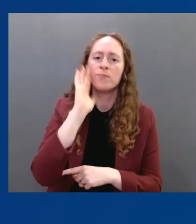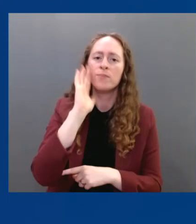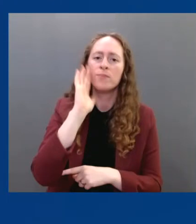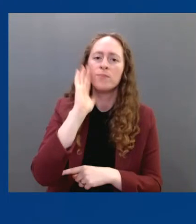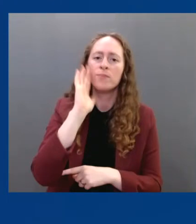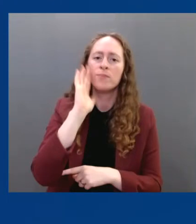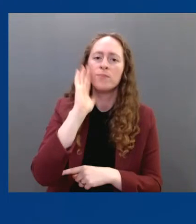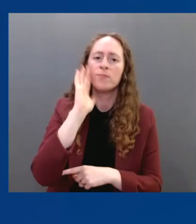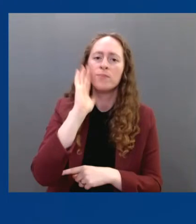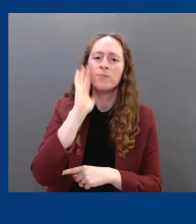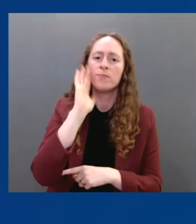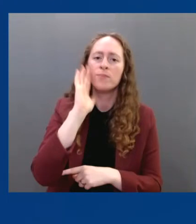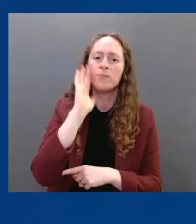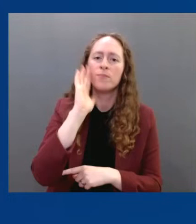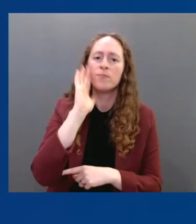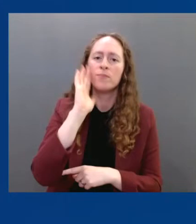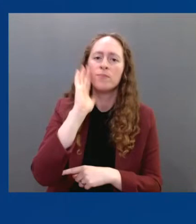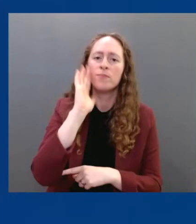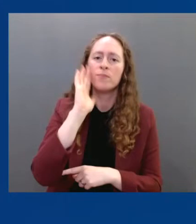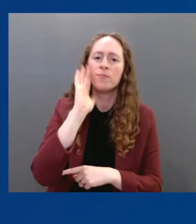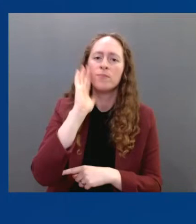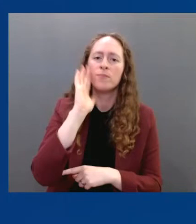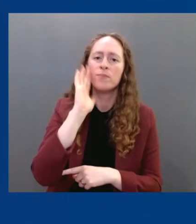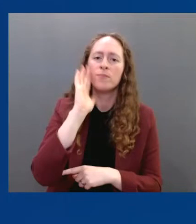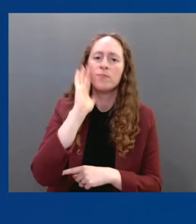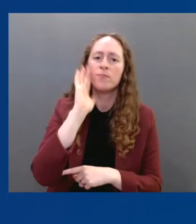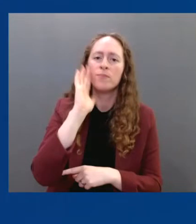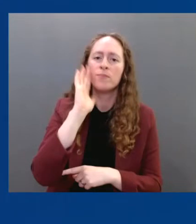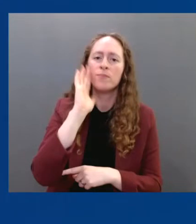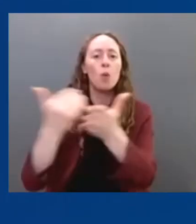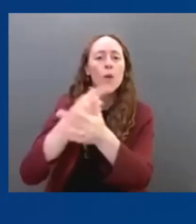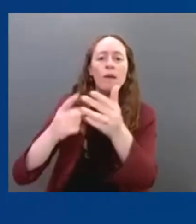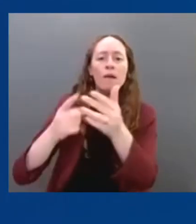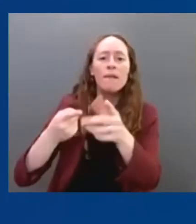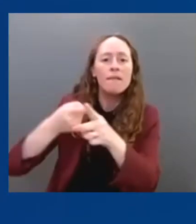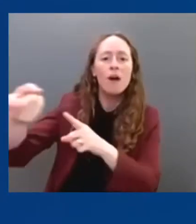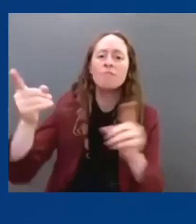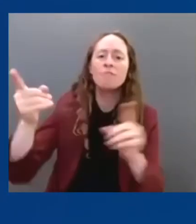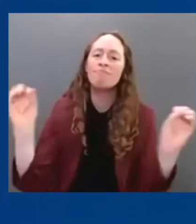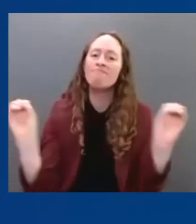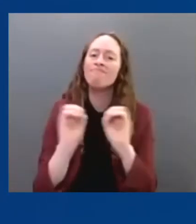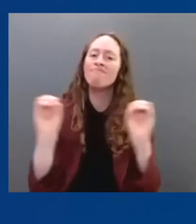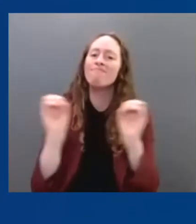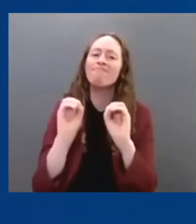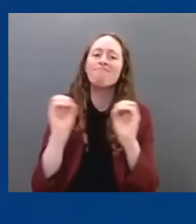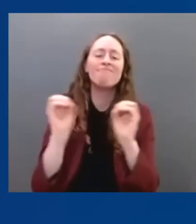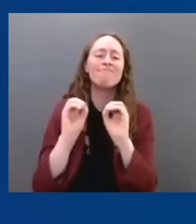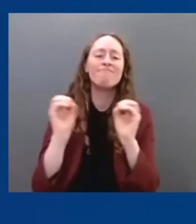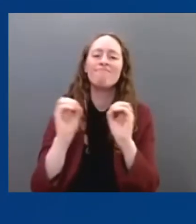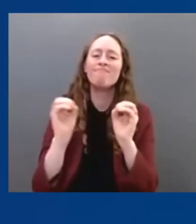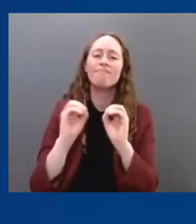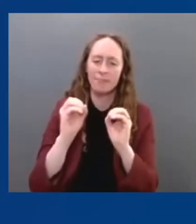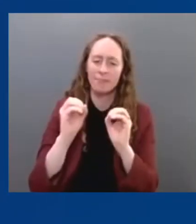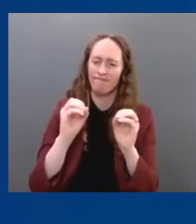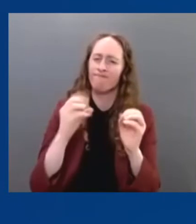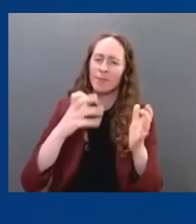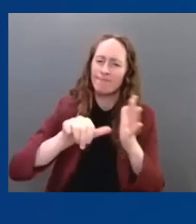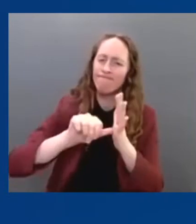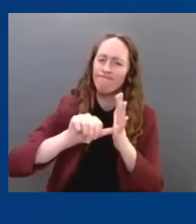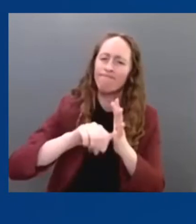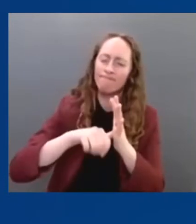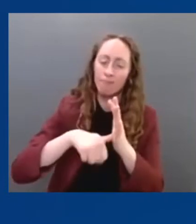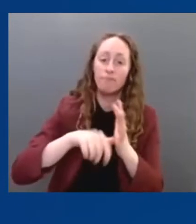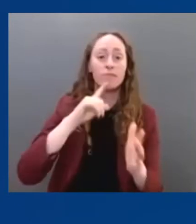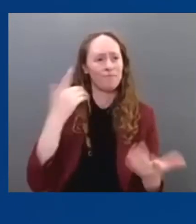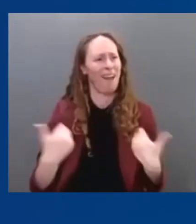variant. Importantly, we have the tools, as you've heard from Dr. Jha. Vaccines